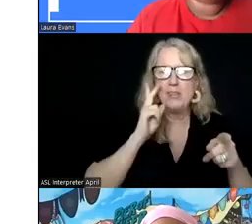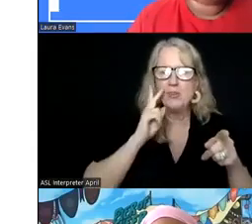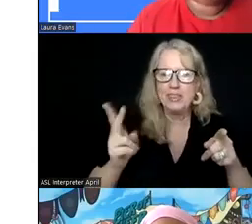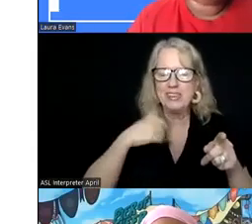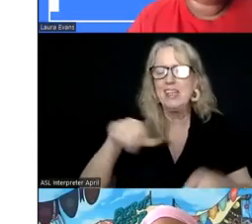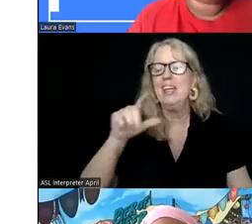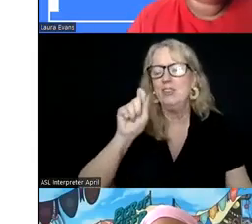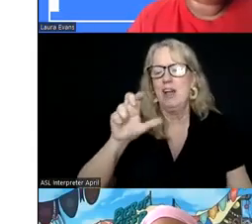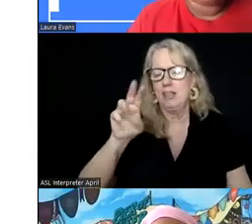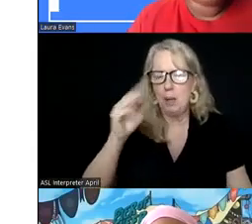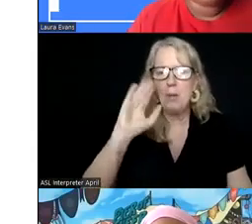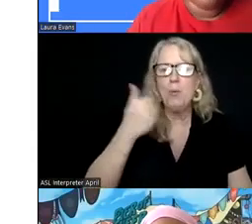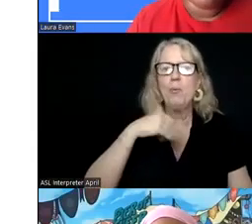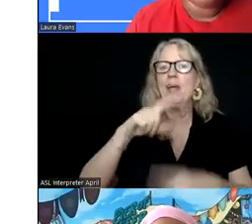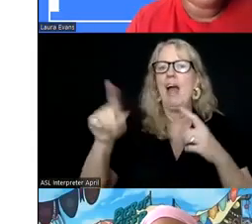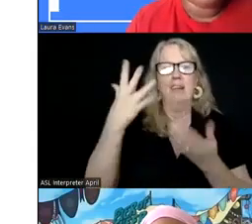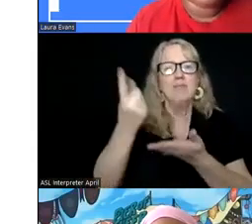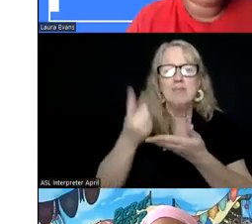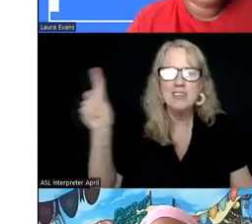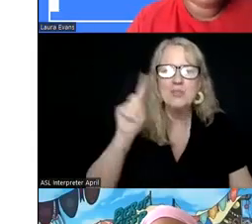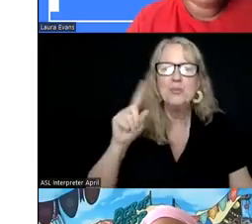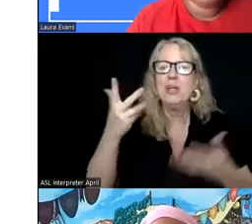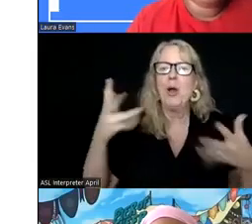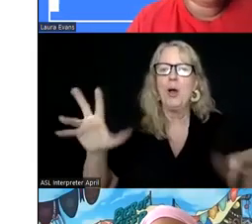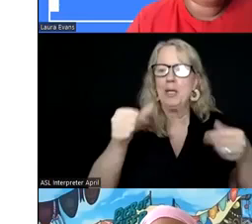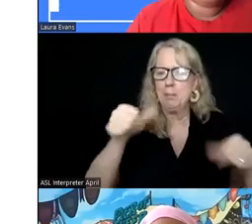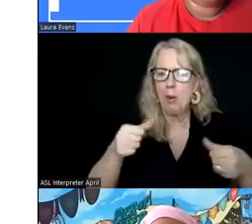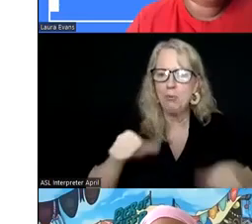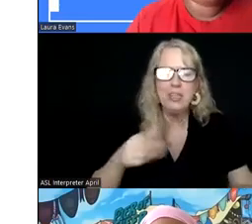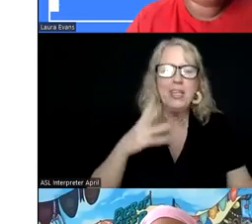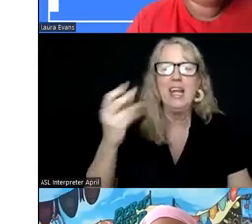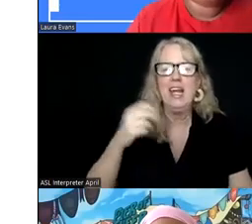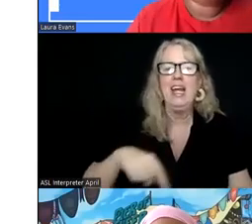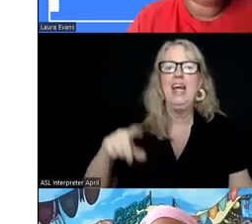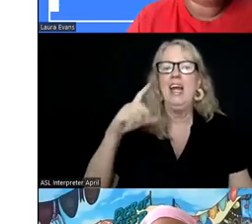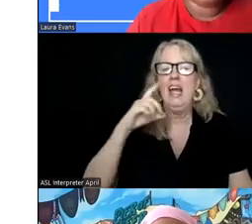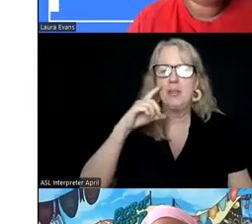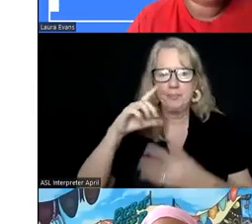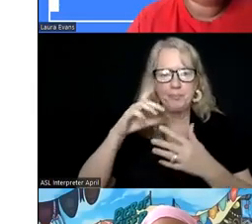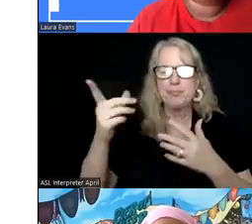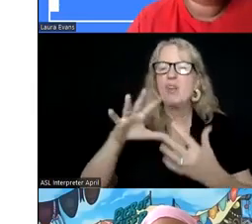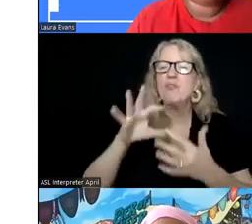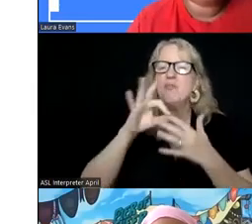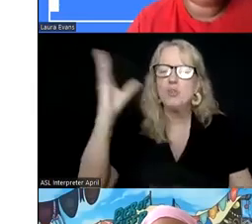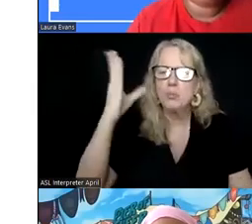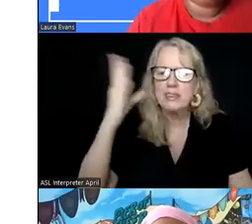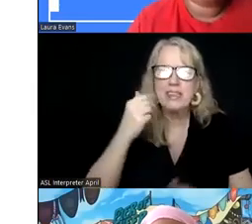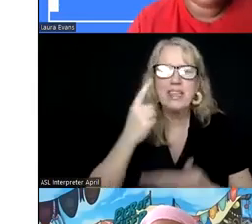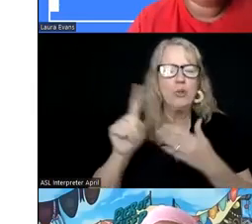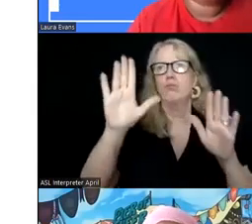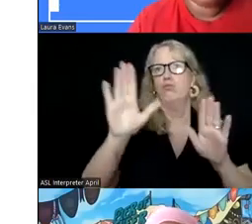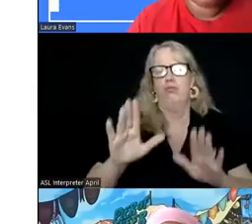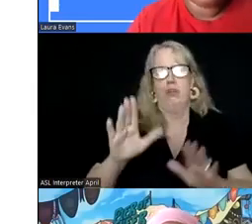talk.crisisnow.com. You'll see the highlights from last week already posted with Keon Lewis, who was the featured presentation, great